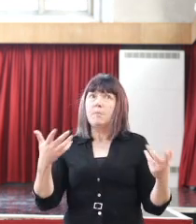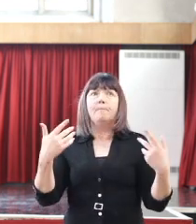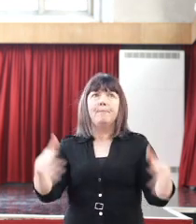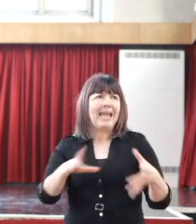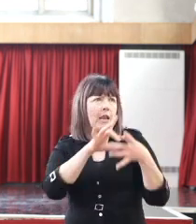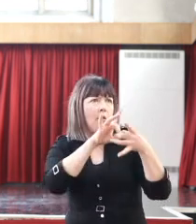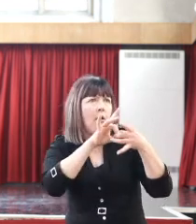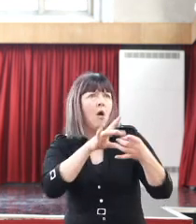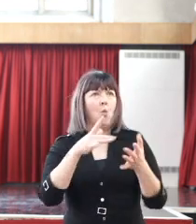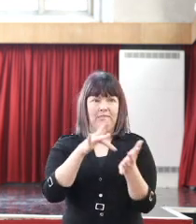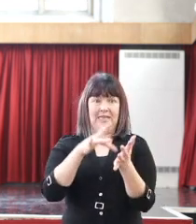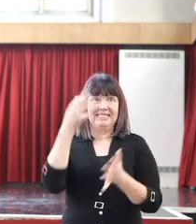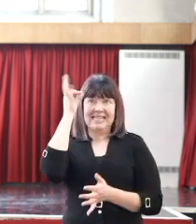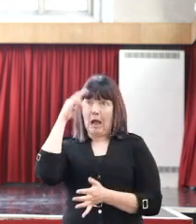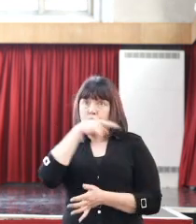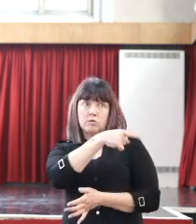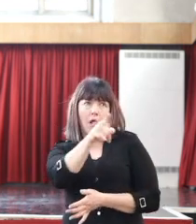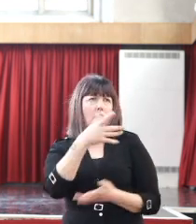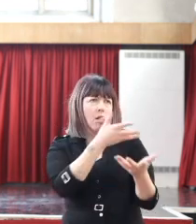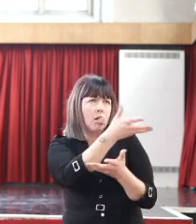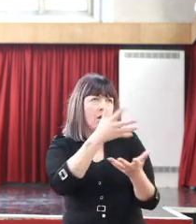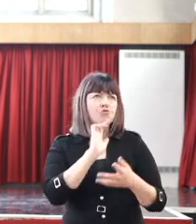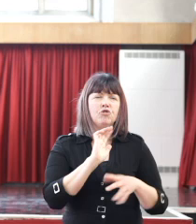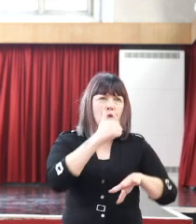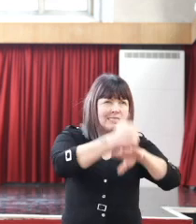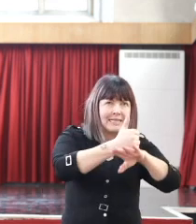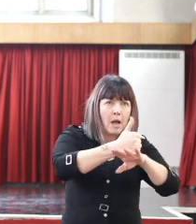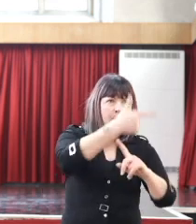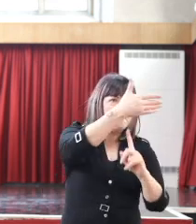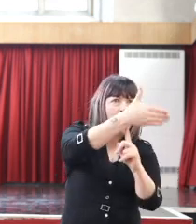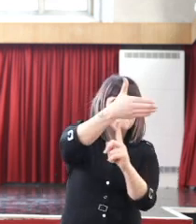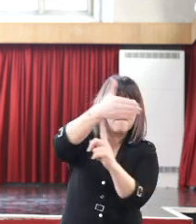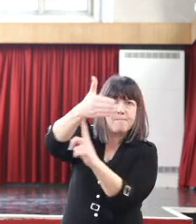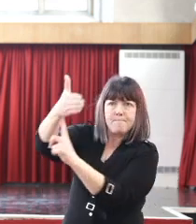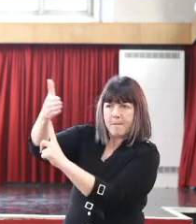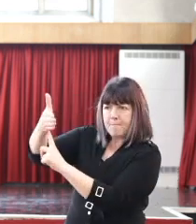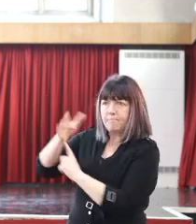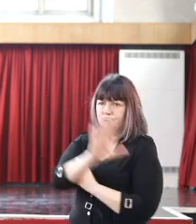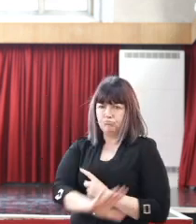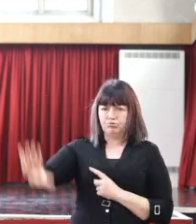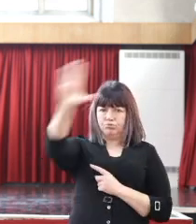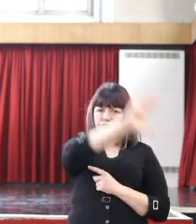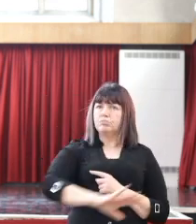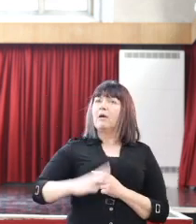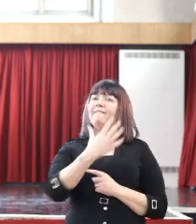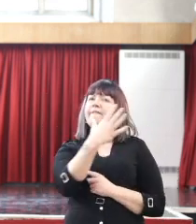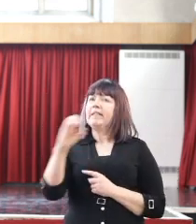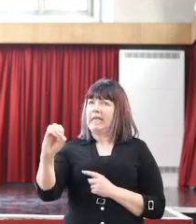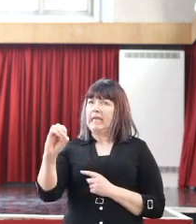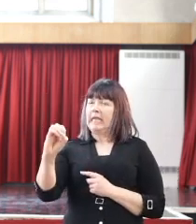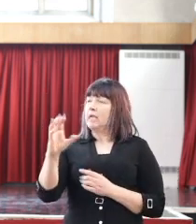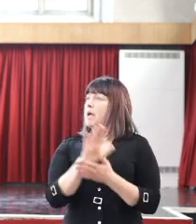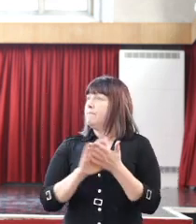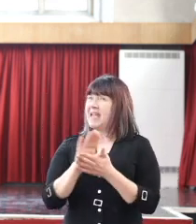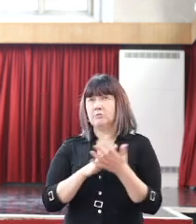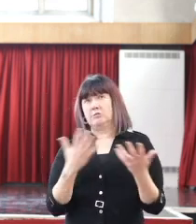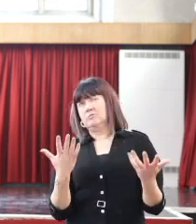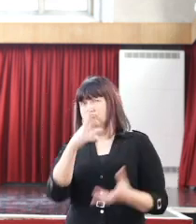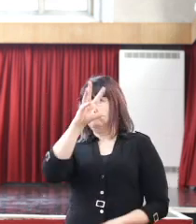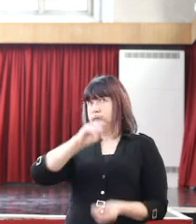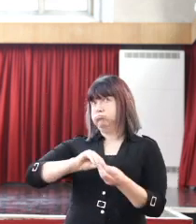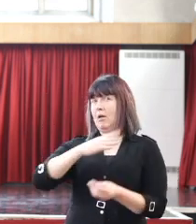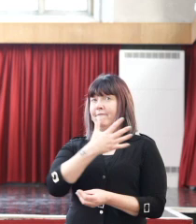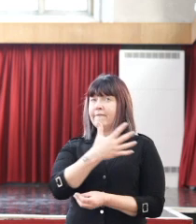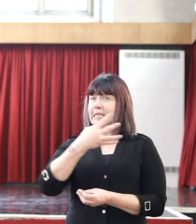the city to create a new wayfinding scheme. And that's part of the Transforming Cities funding. That's £59 million that have been